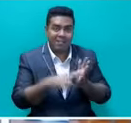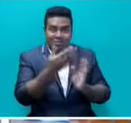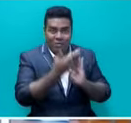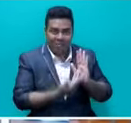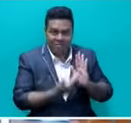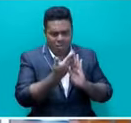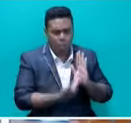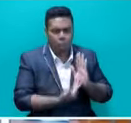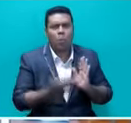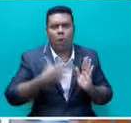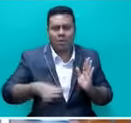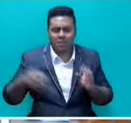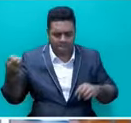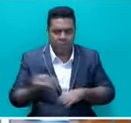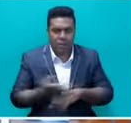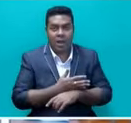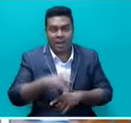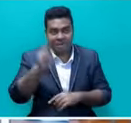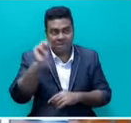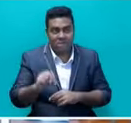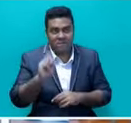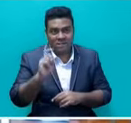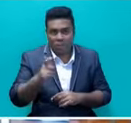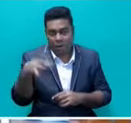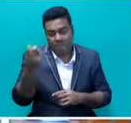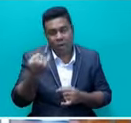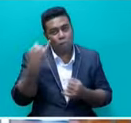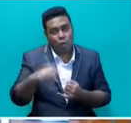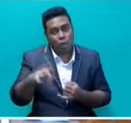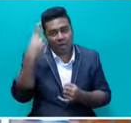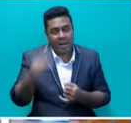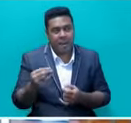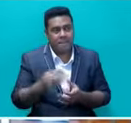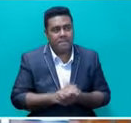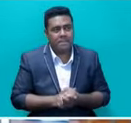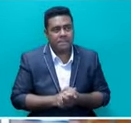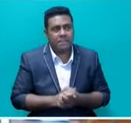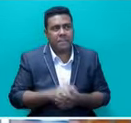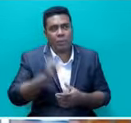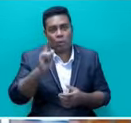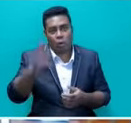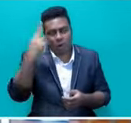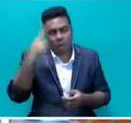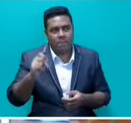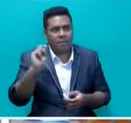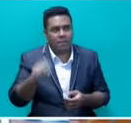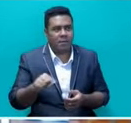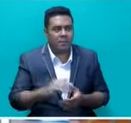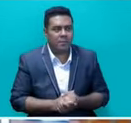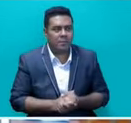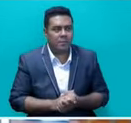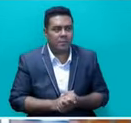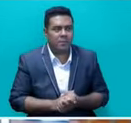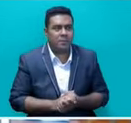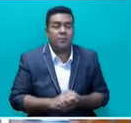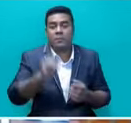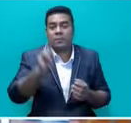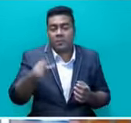the impact. If you get the wrong name in the register, your name's there. That's why